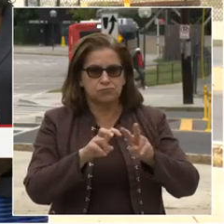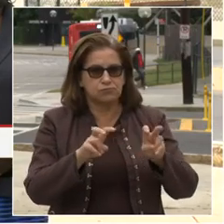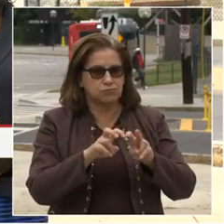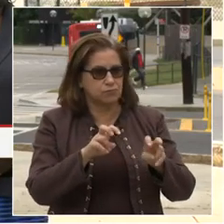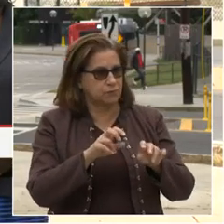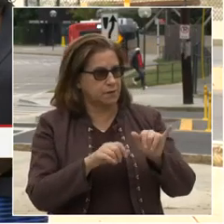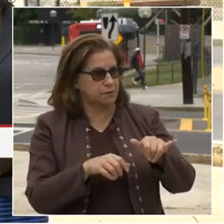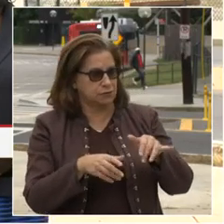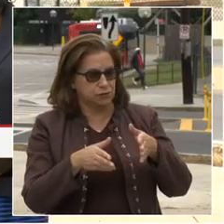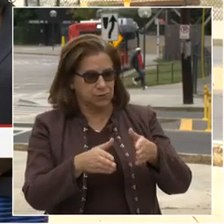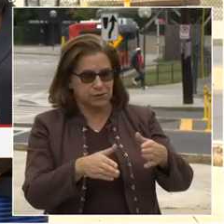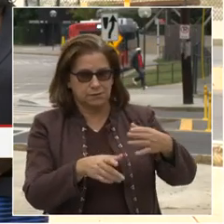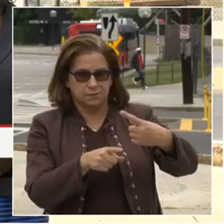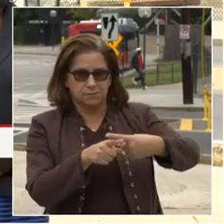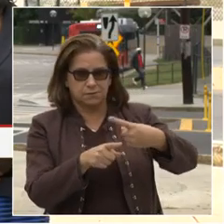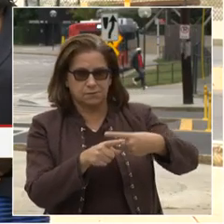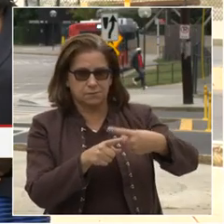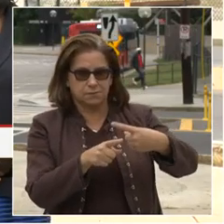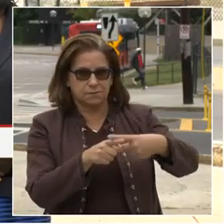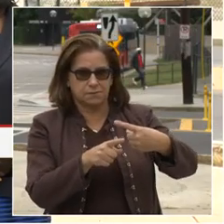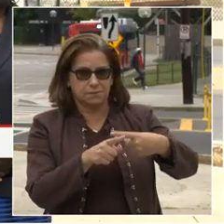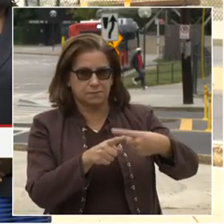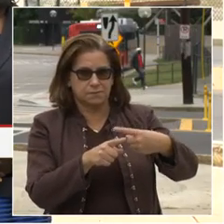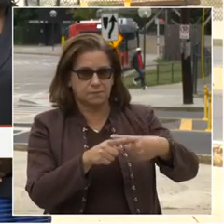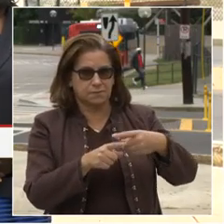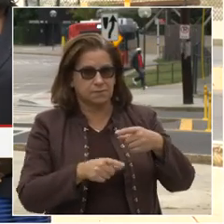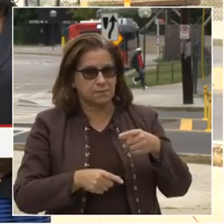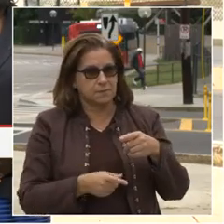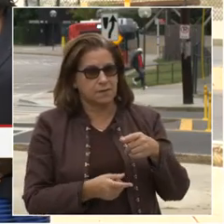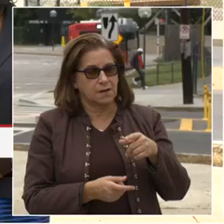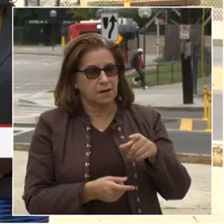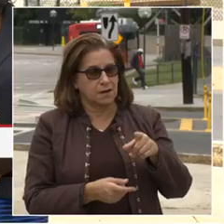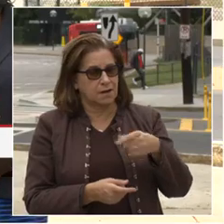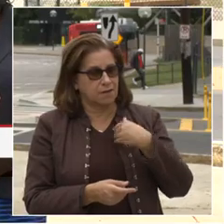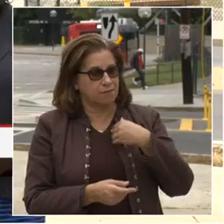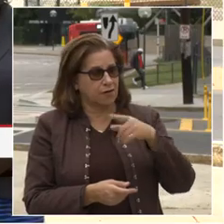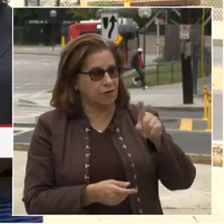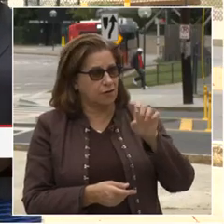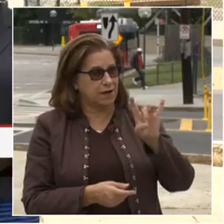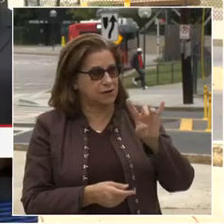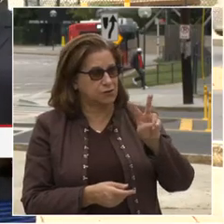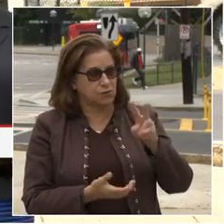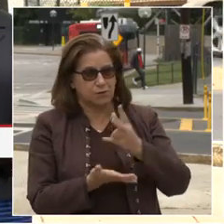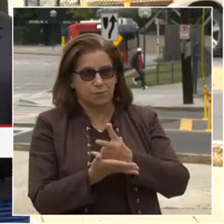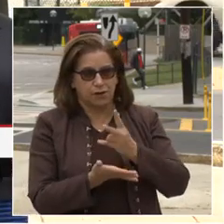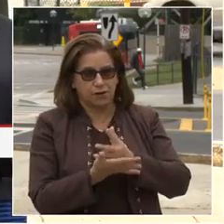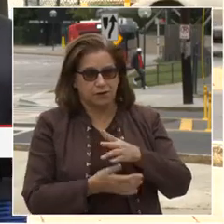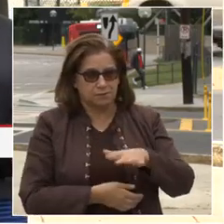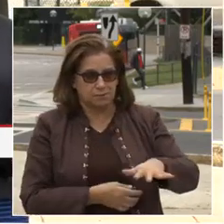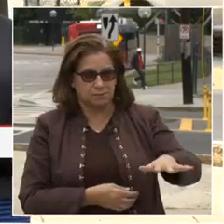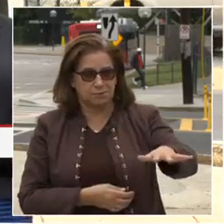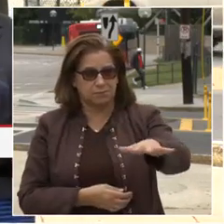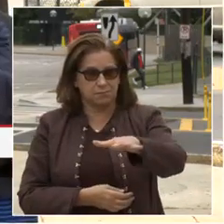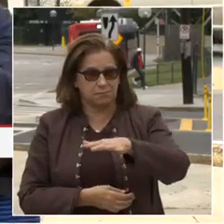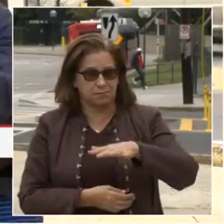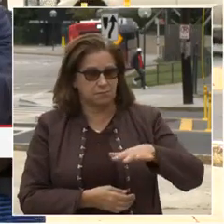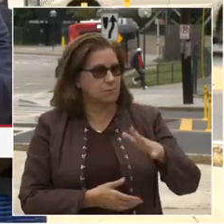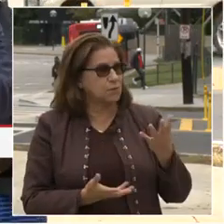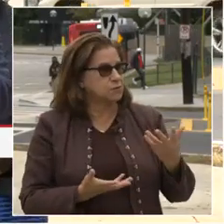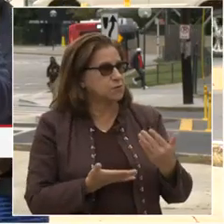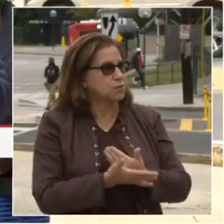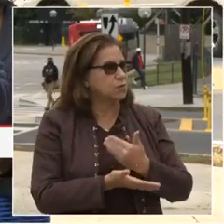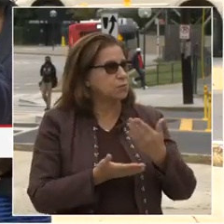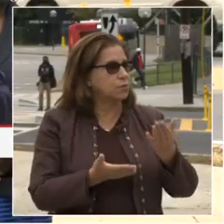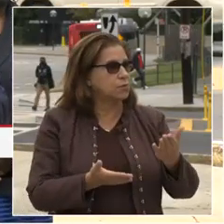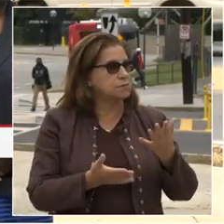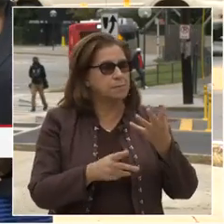spaces. You've been very clear already on that. Can you update us now on why, what this new proposal will be that the residents will see